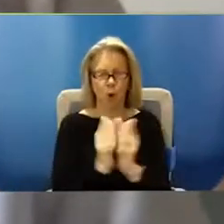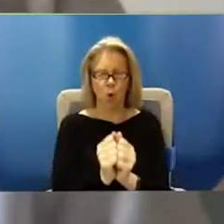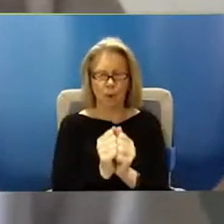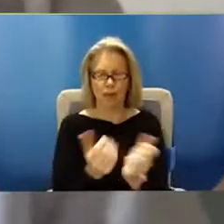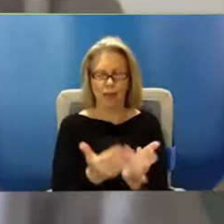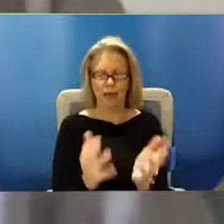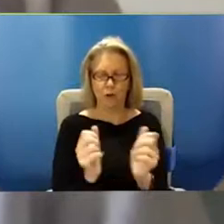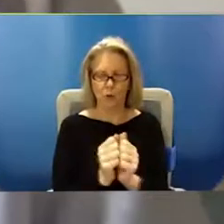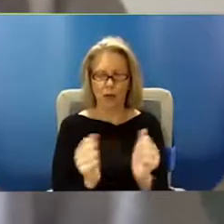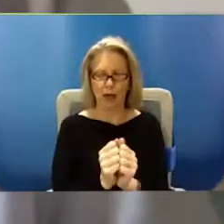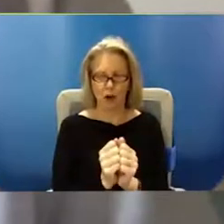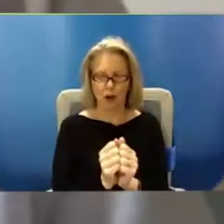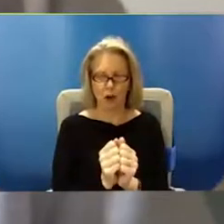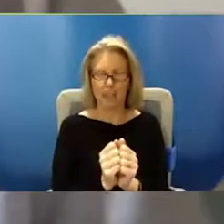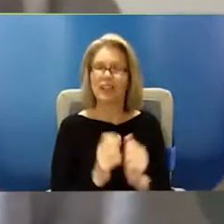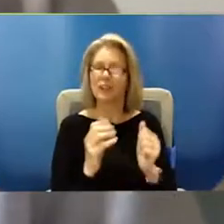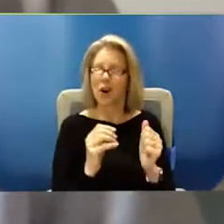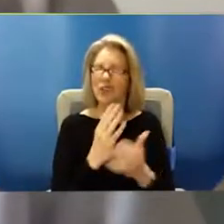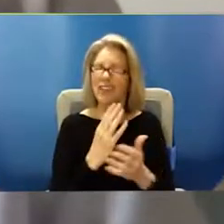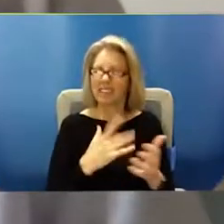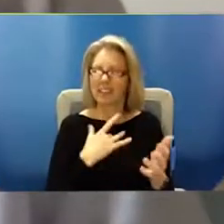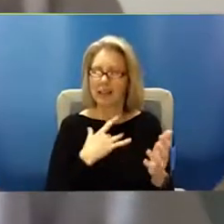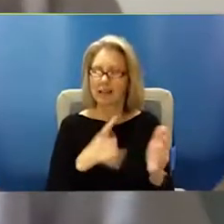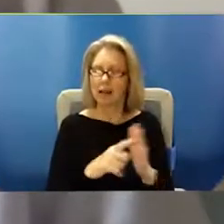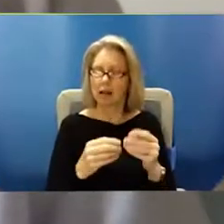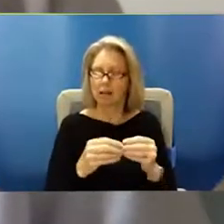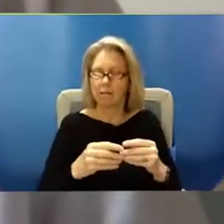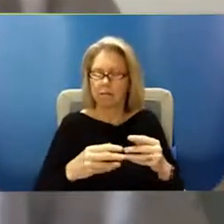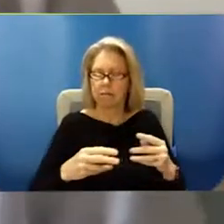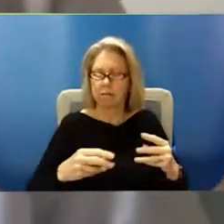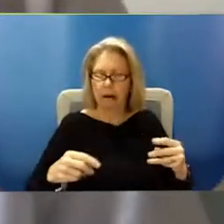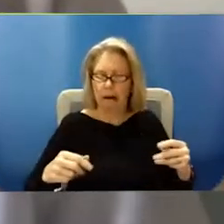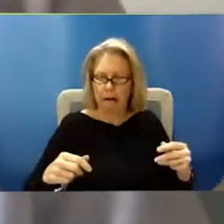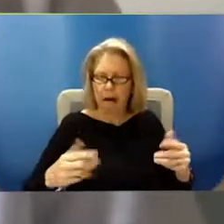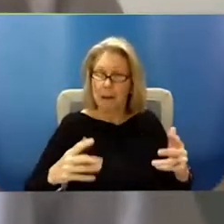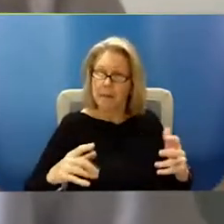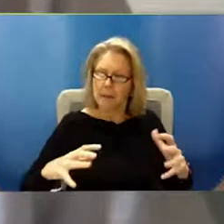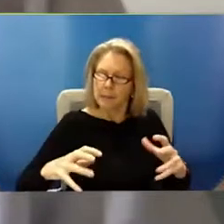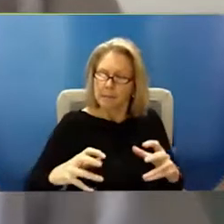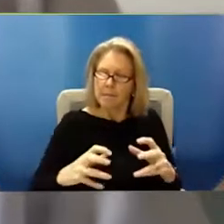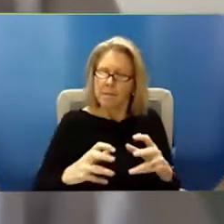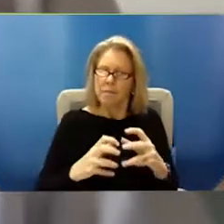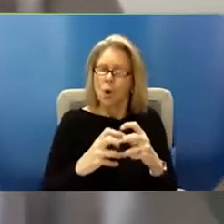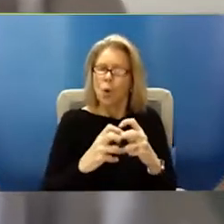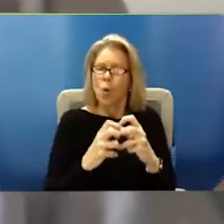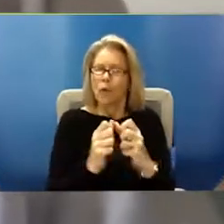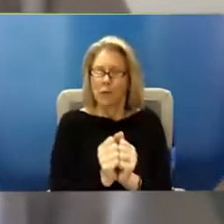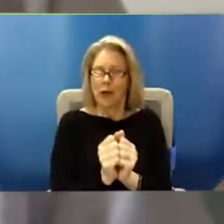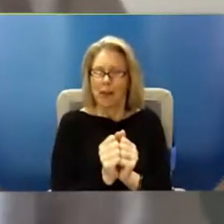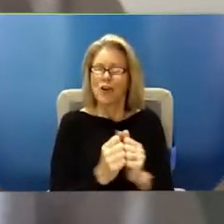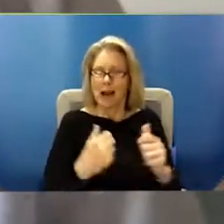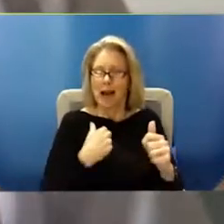holding things together in some ways as if things are kind of fraying or perhaps they must be held together. And I